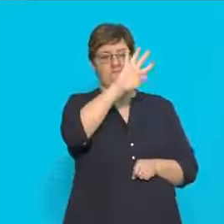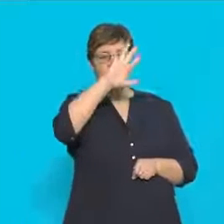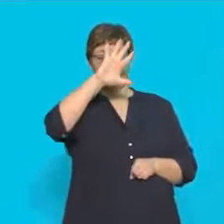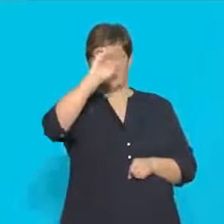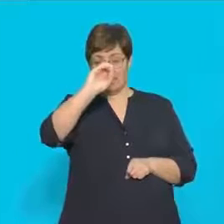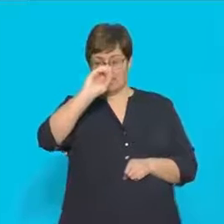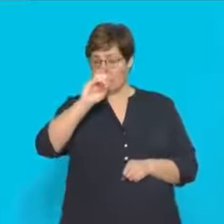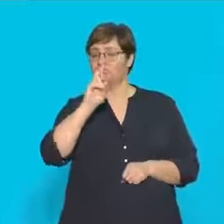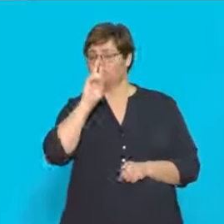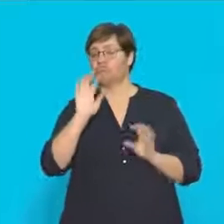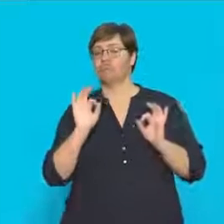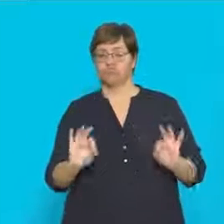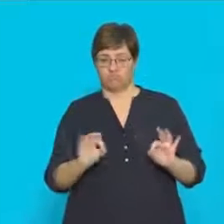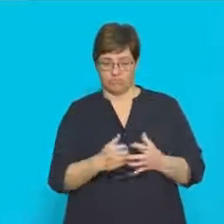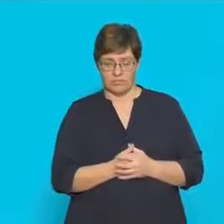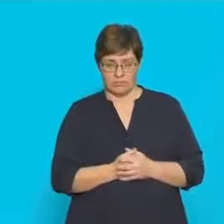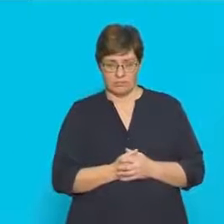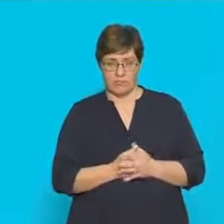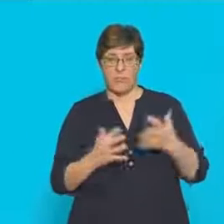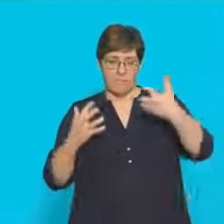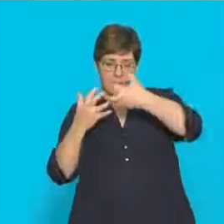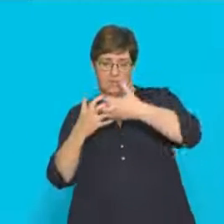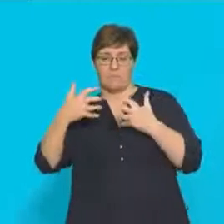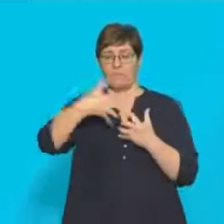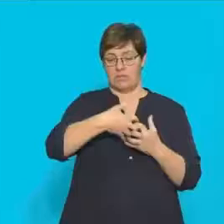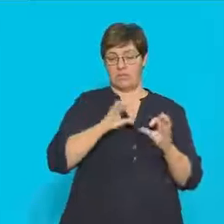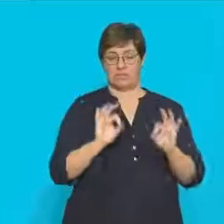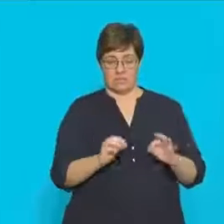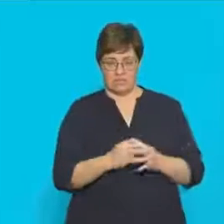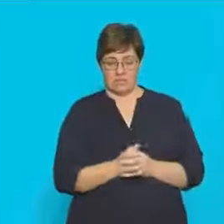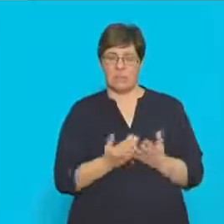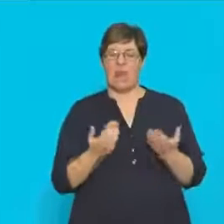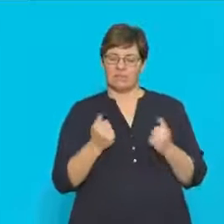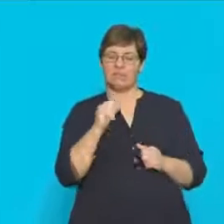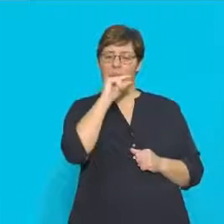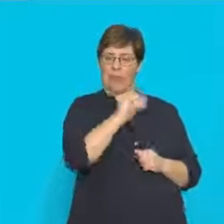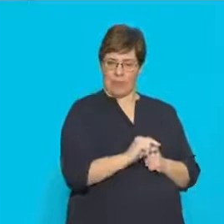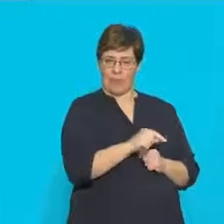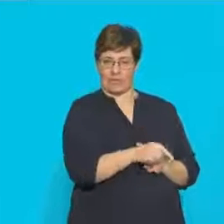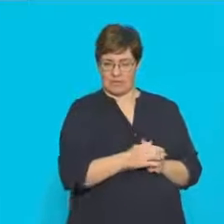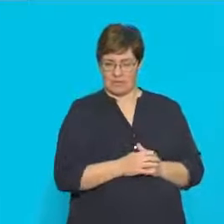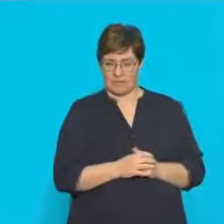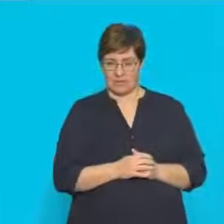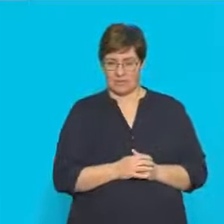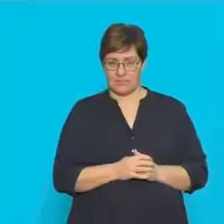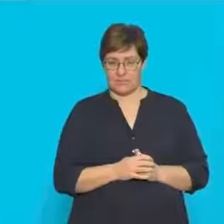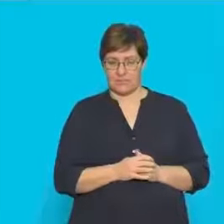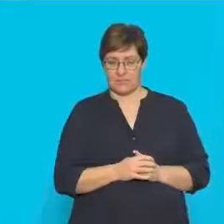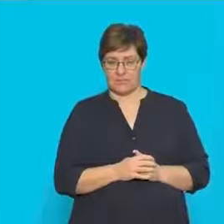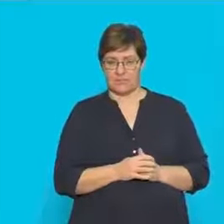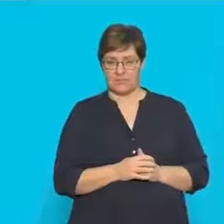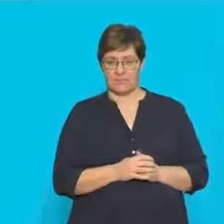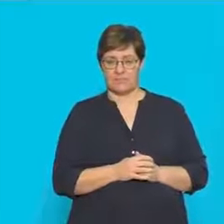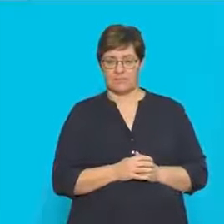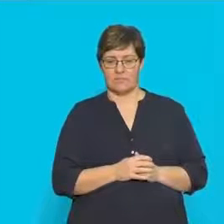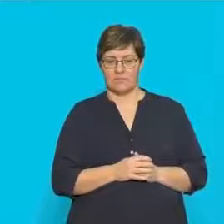from 450. So obviously, we did expect our answer to be significantly less than 45, which was the